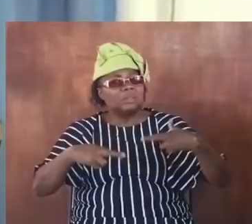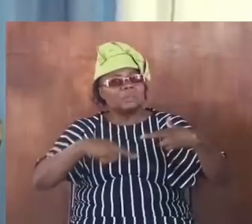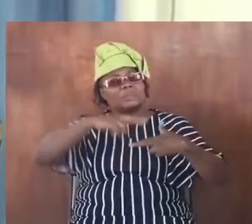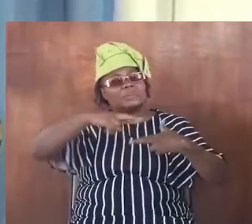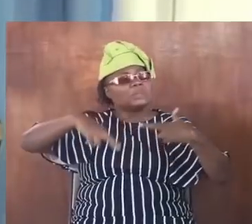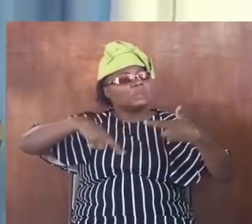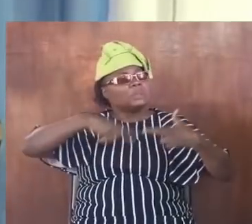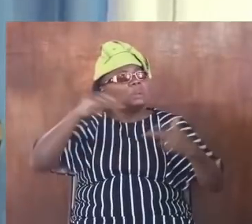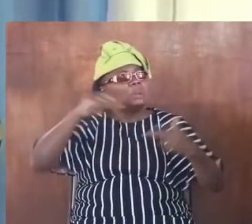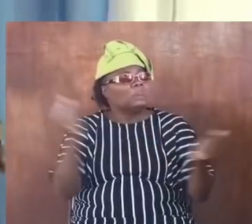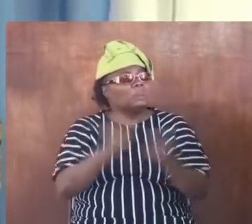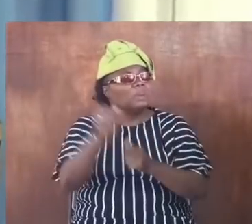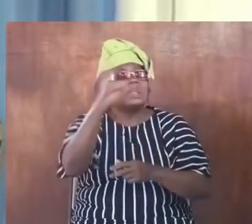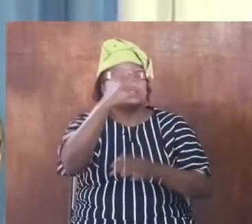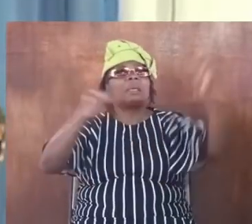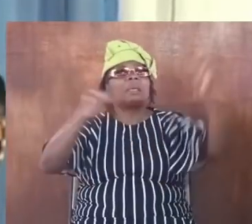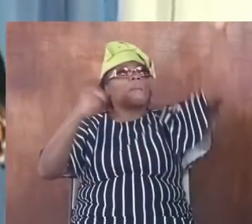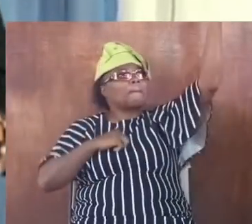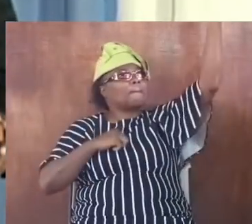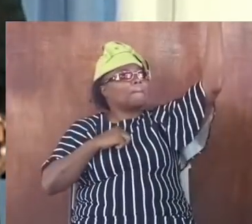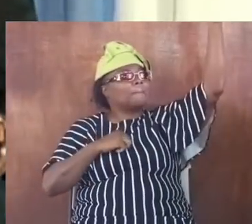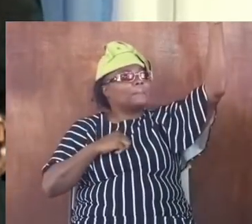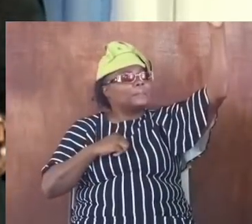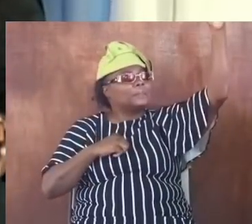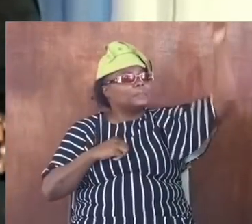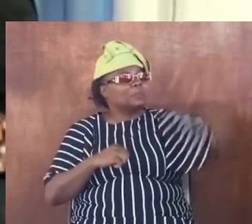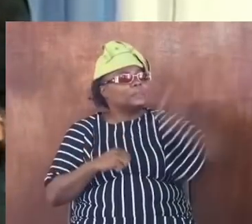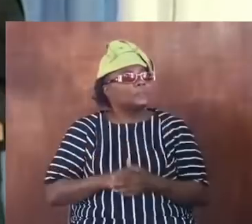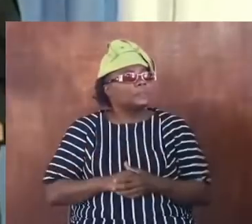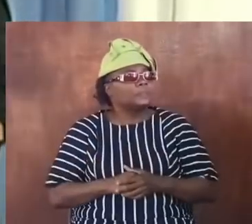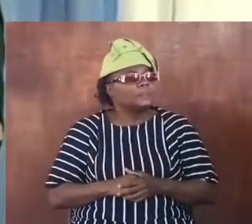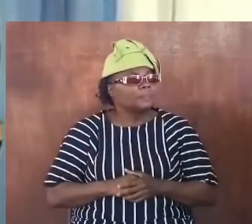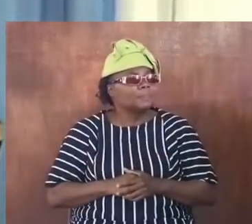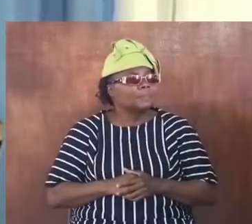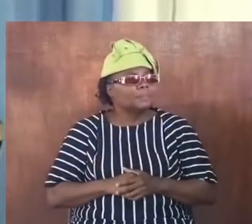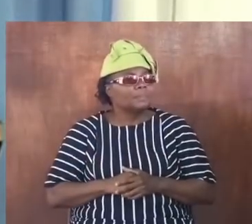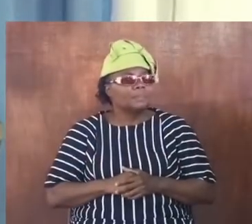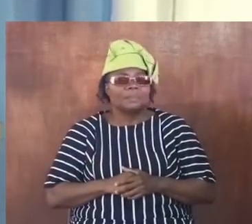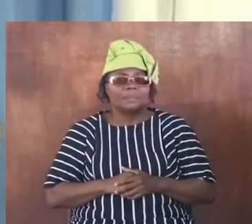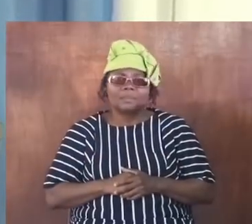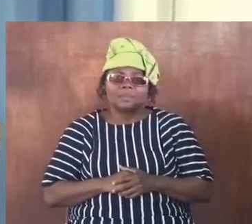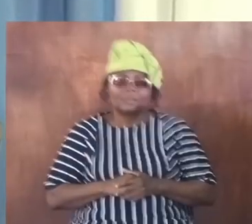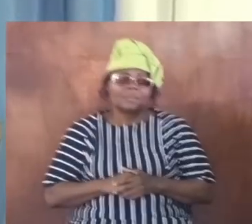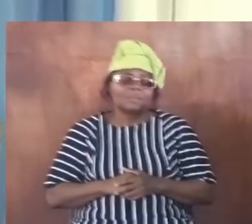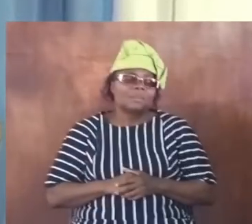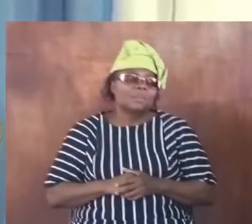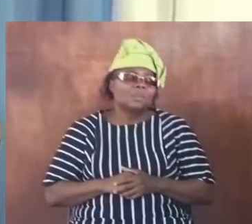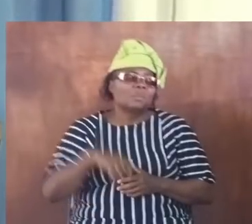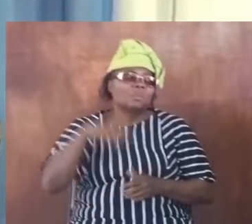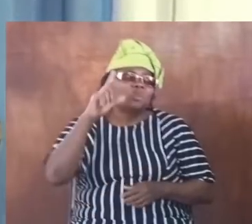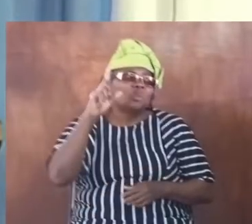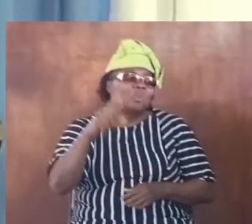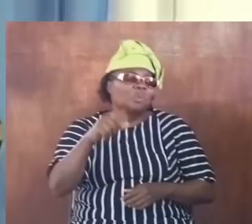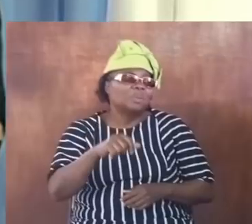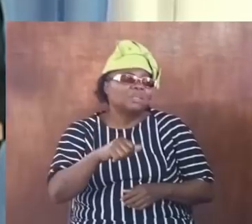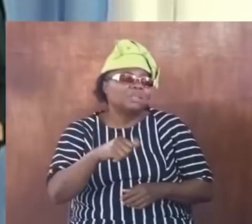nothing. Anybody here could do well with 110 million US?